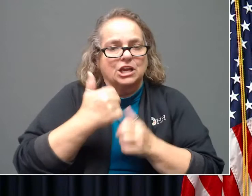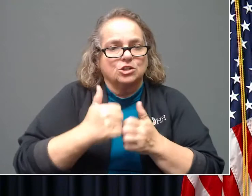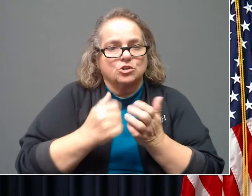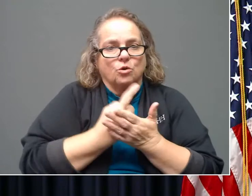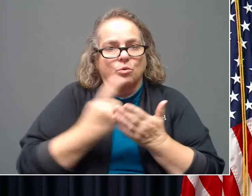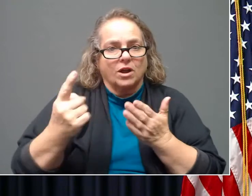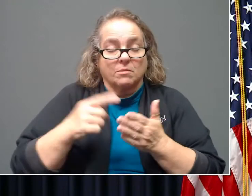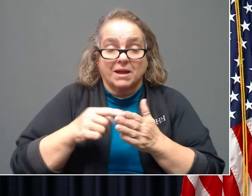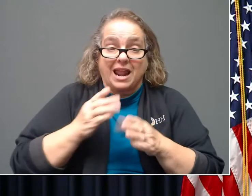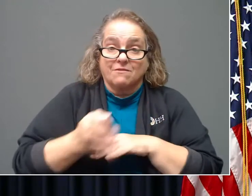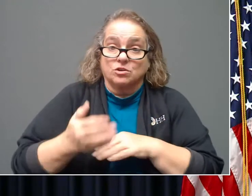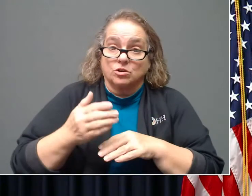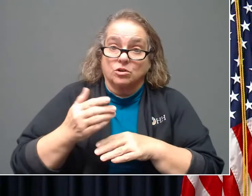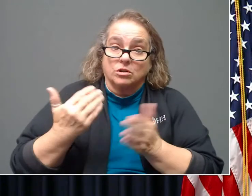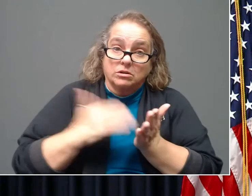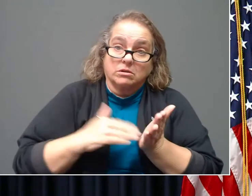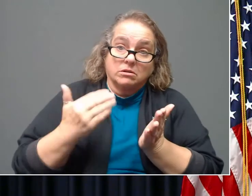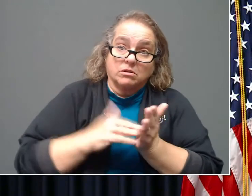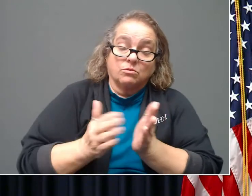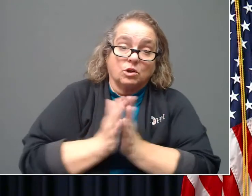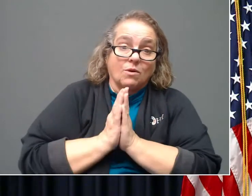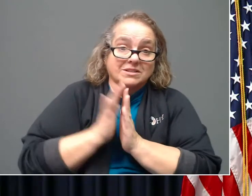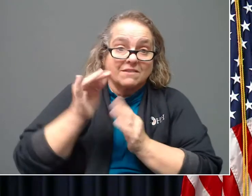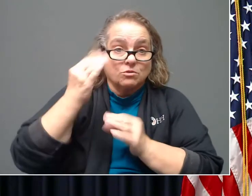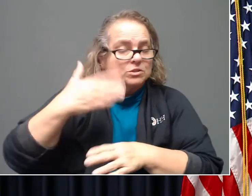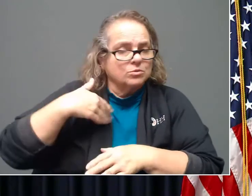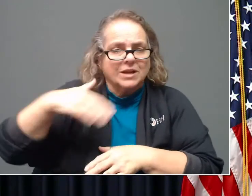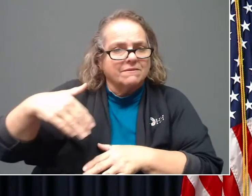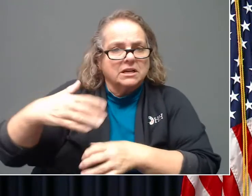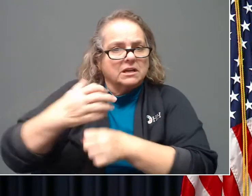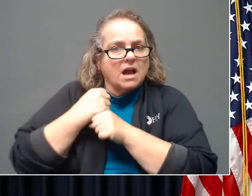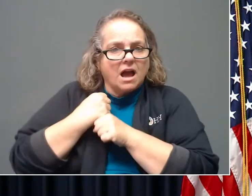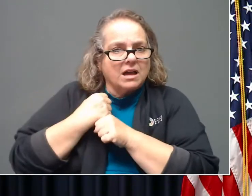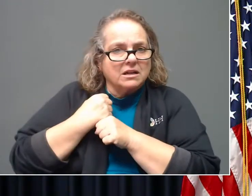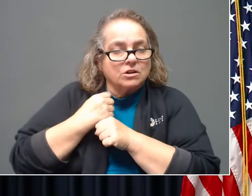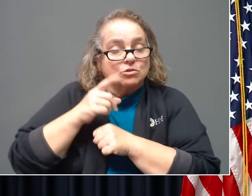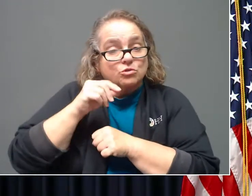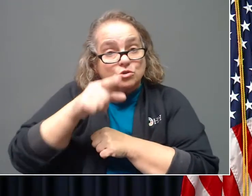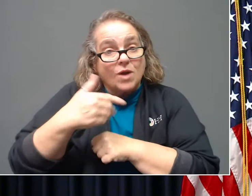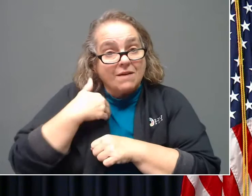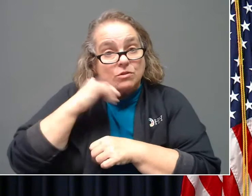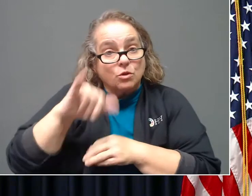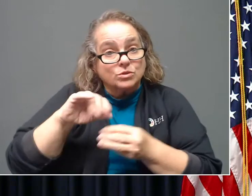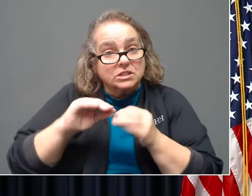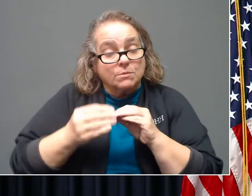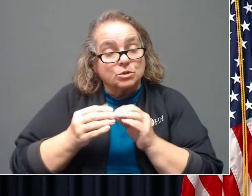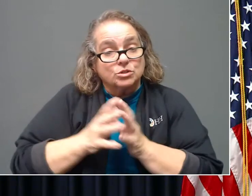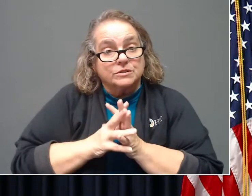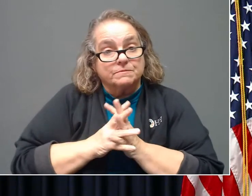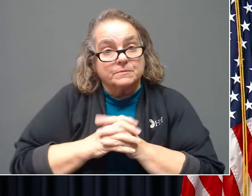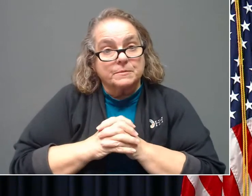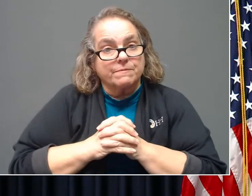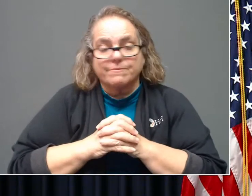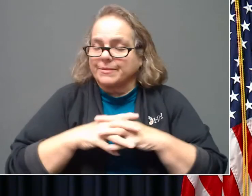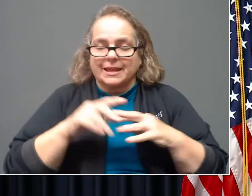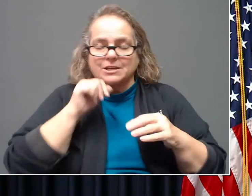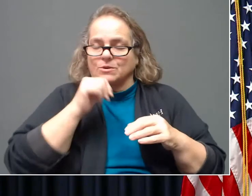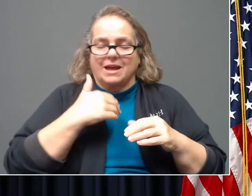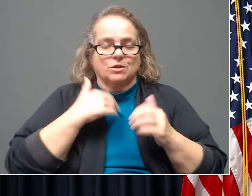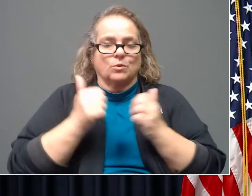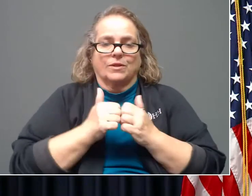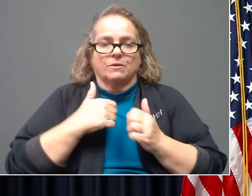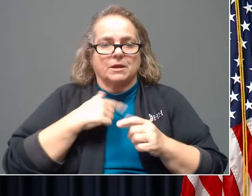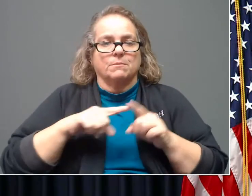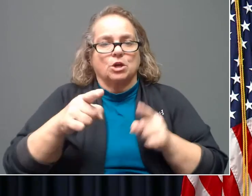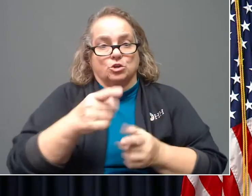that information, we still haven't gotten it. Do you have those numbers? I don't have them with me, but you deserve it. If